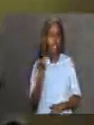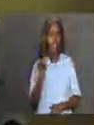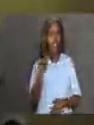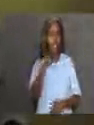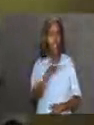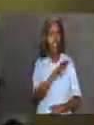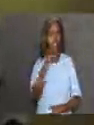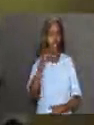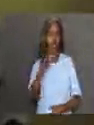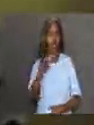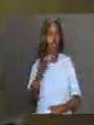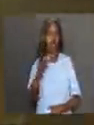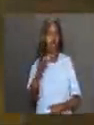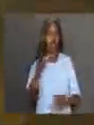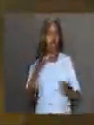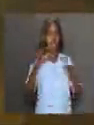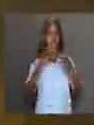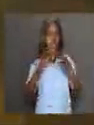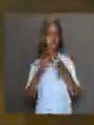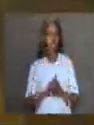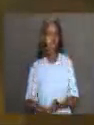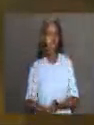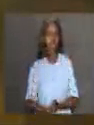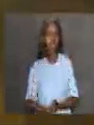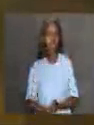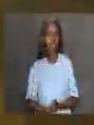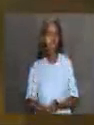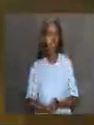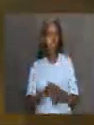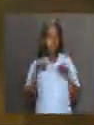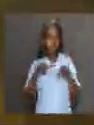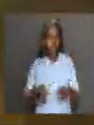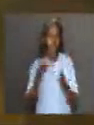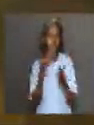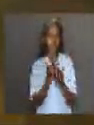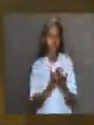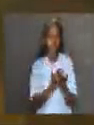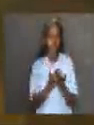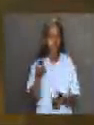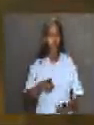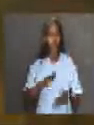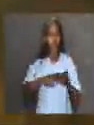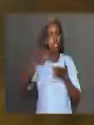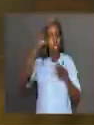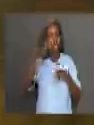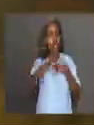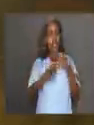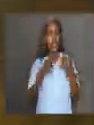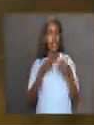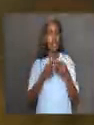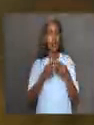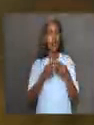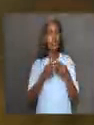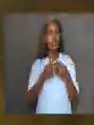y intercepts. In today's lesson, we will learn about